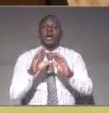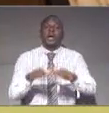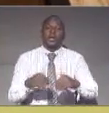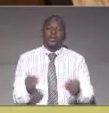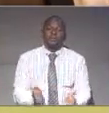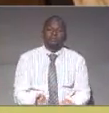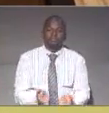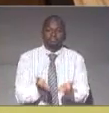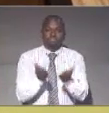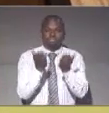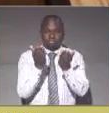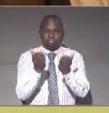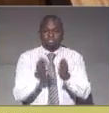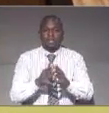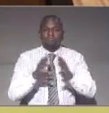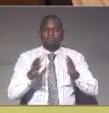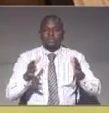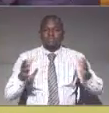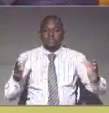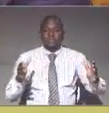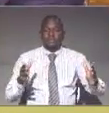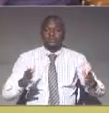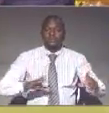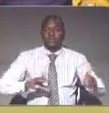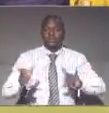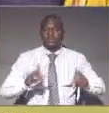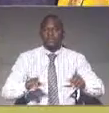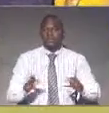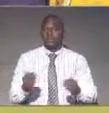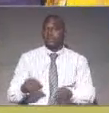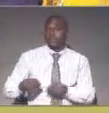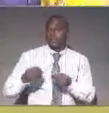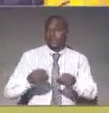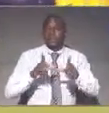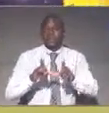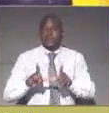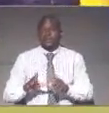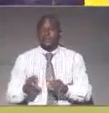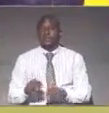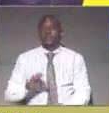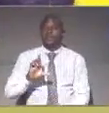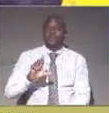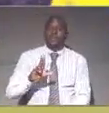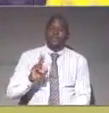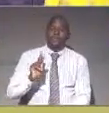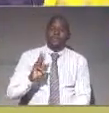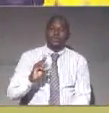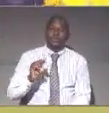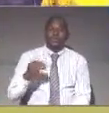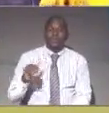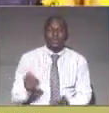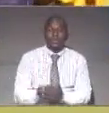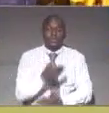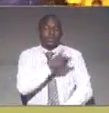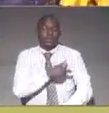can progressively expand the stadium. At the club's award ceremony, Charles Lukwago was announced the new captain